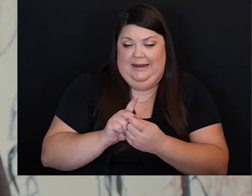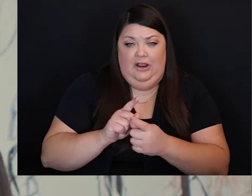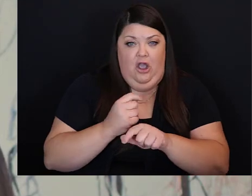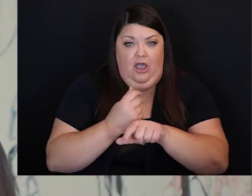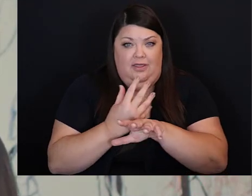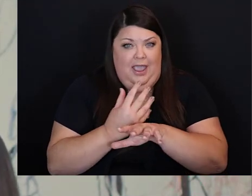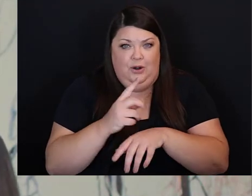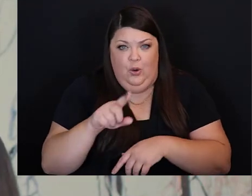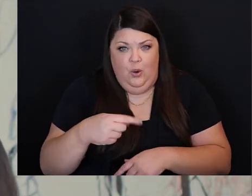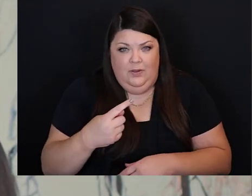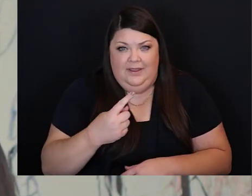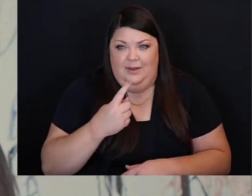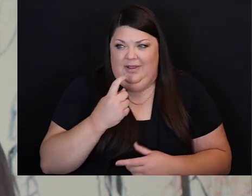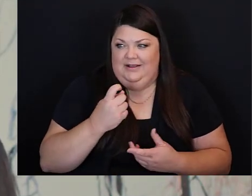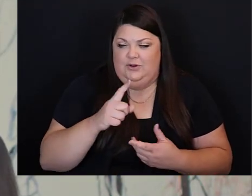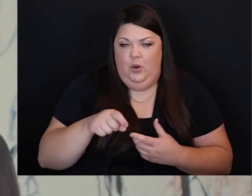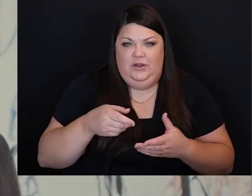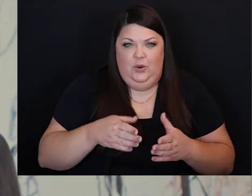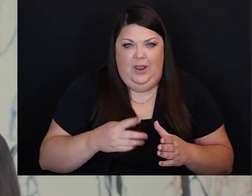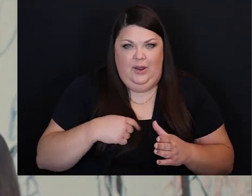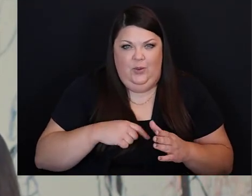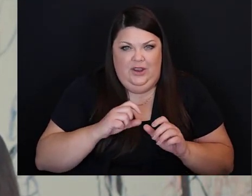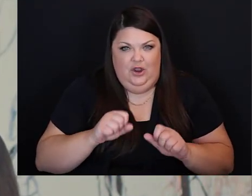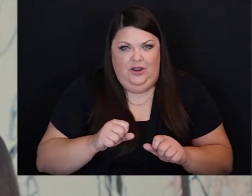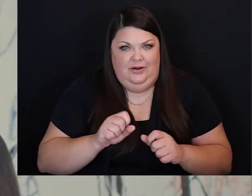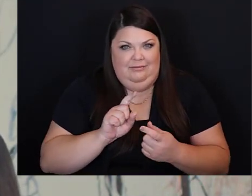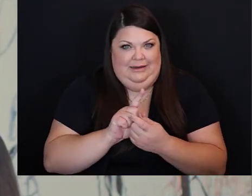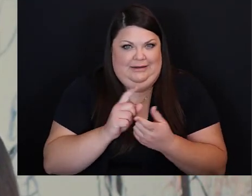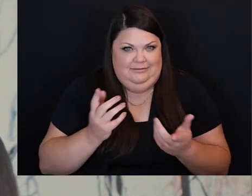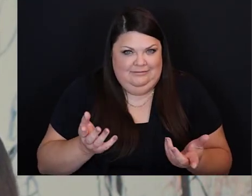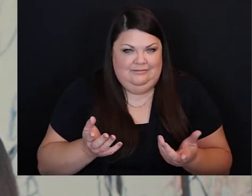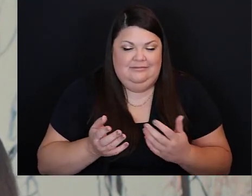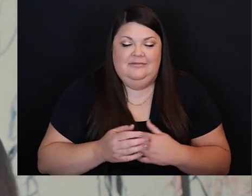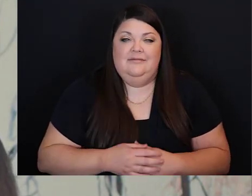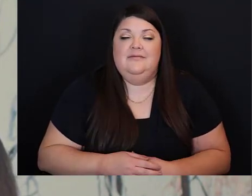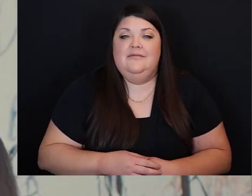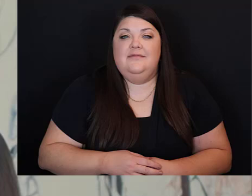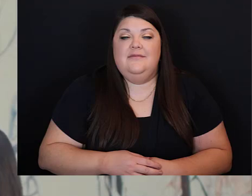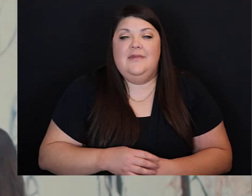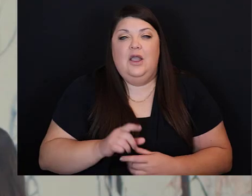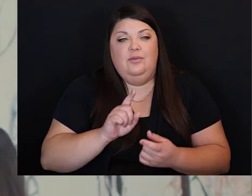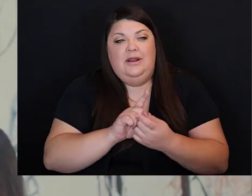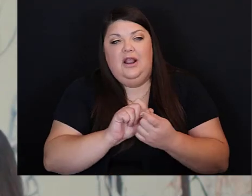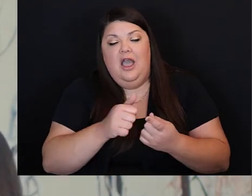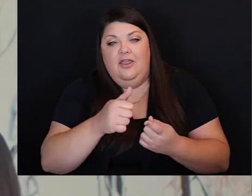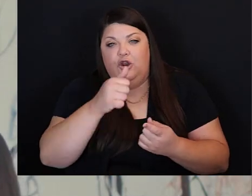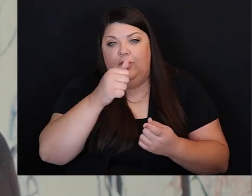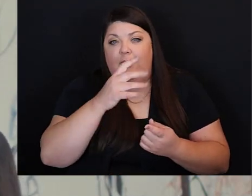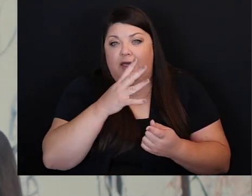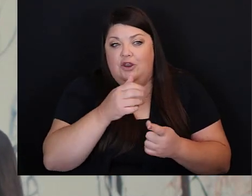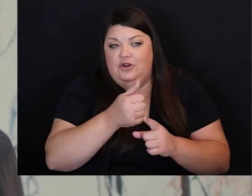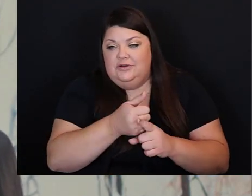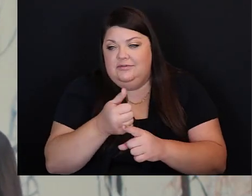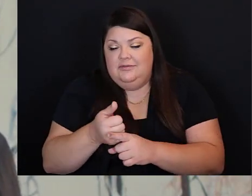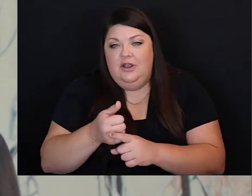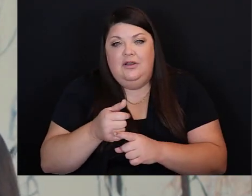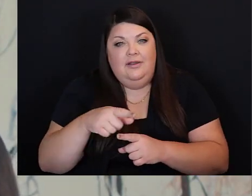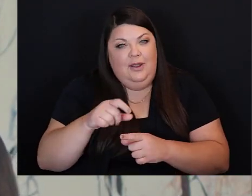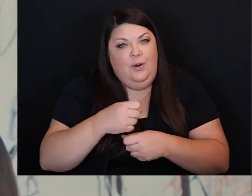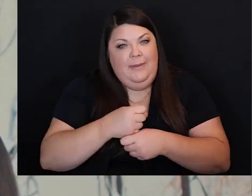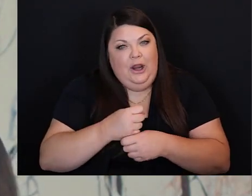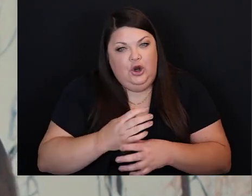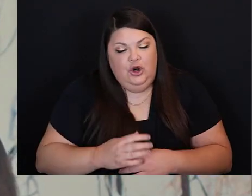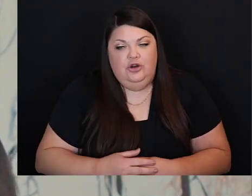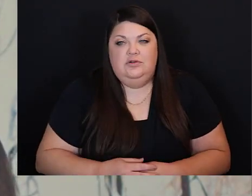that was the only way we could come together. I was meeting with people, other mothers who were makers. I